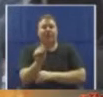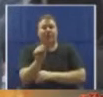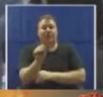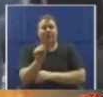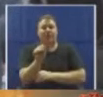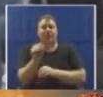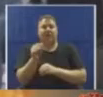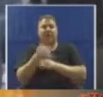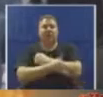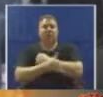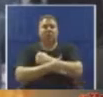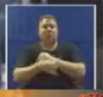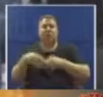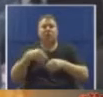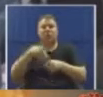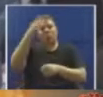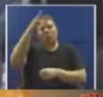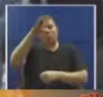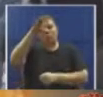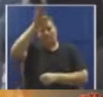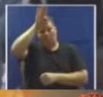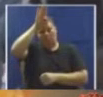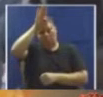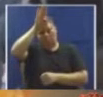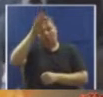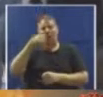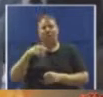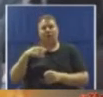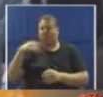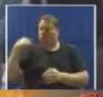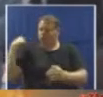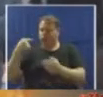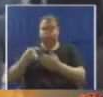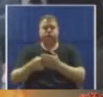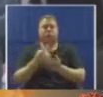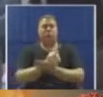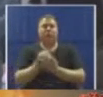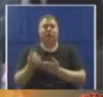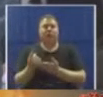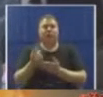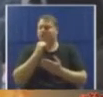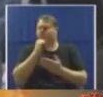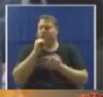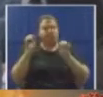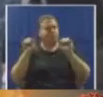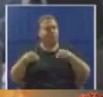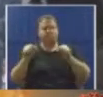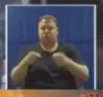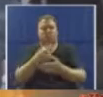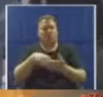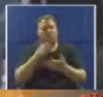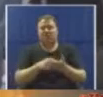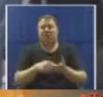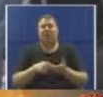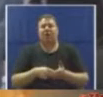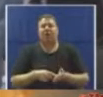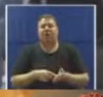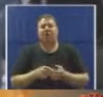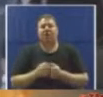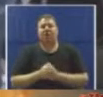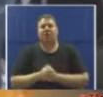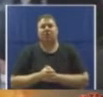to the international health regulations this past week at the World Health Assembly in Geneva. My question to you,